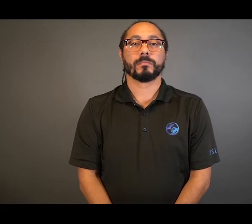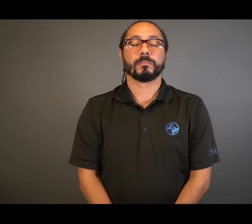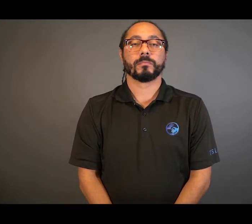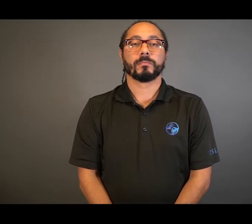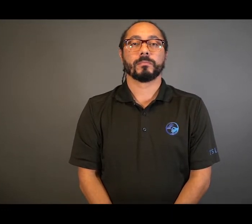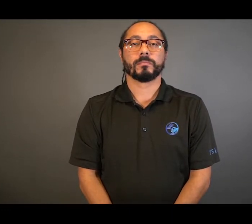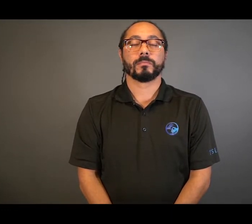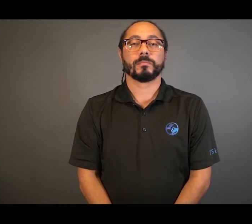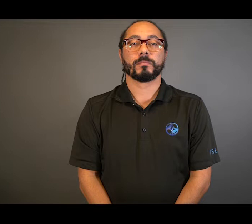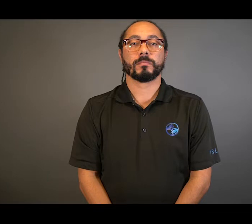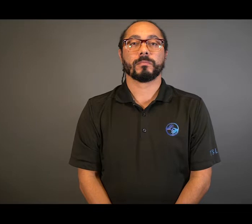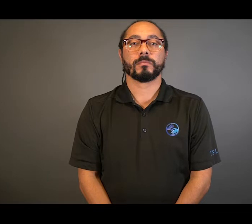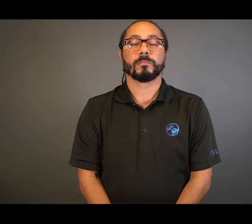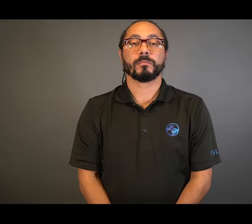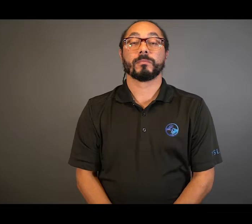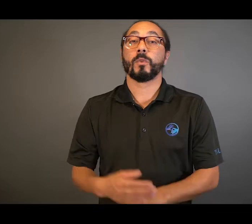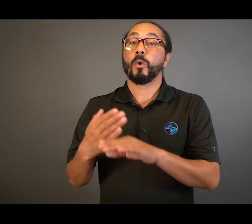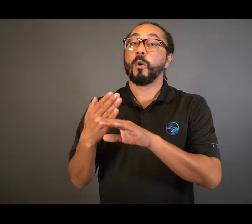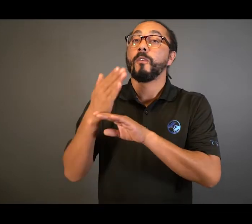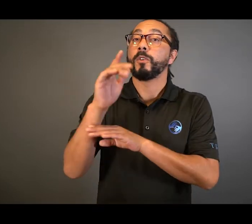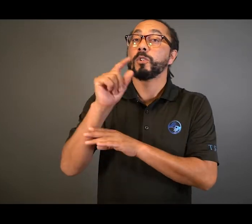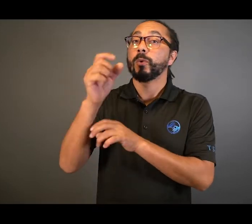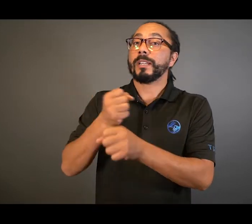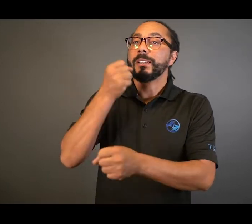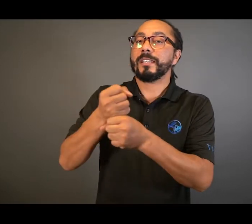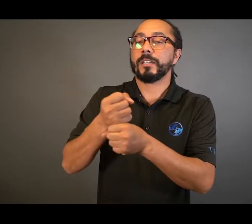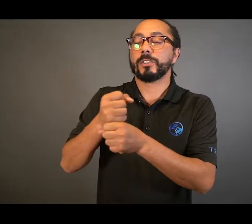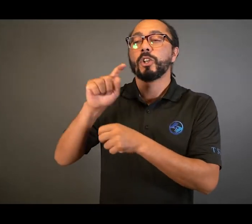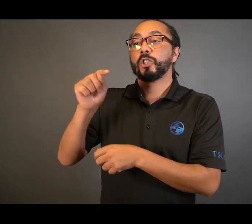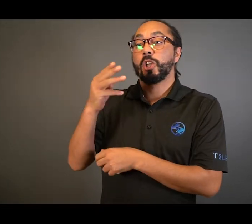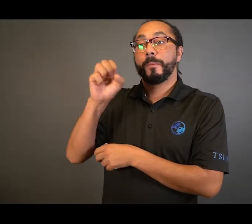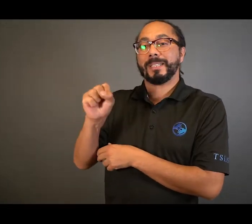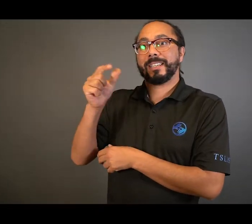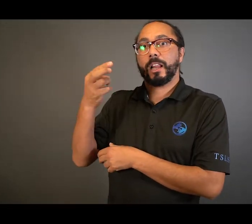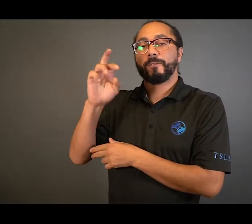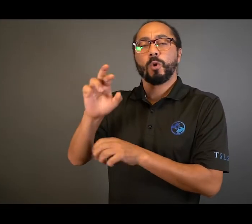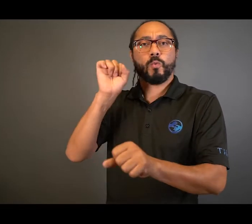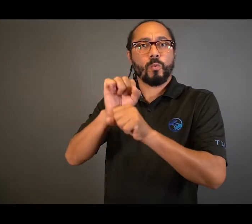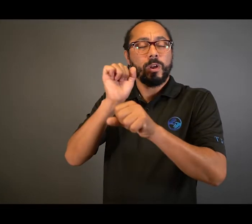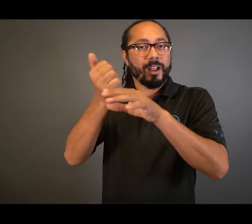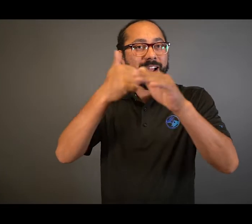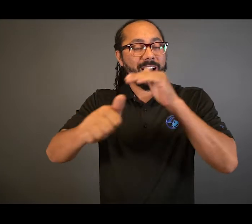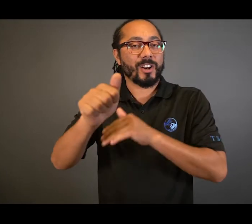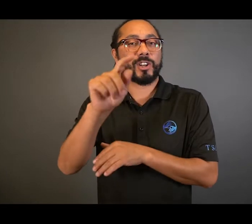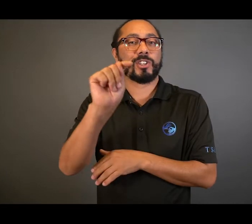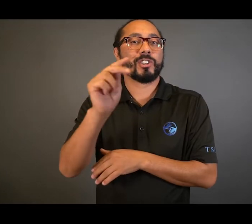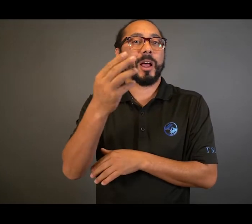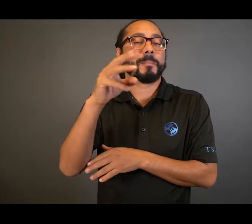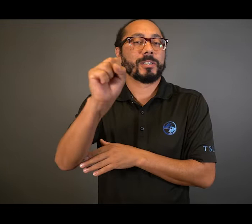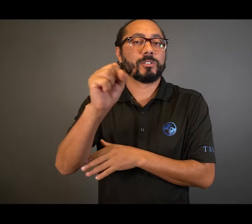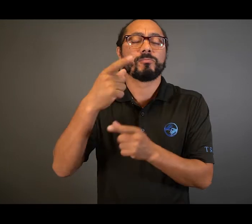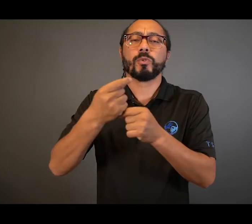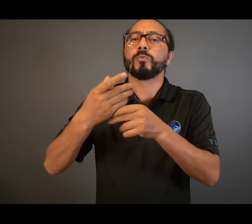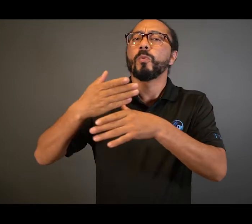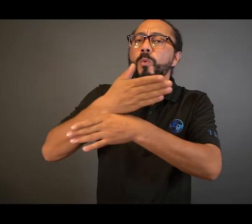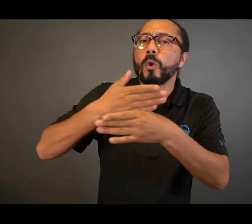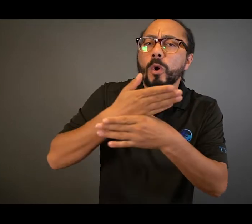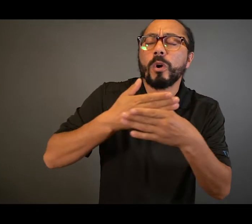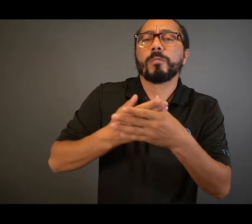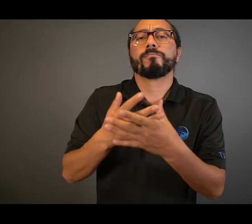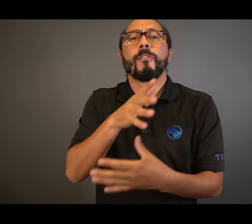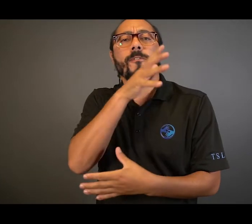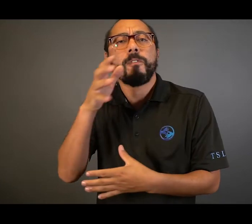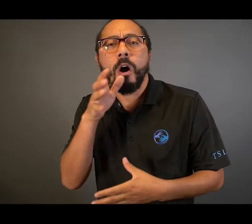A black and white sketch of a black woman. For over 20 years, Joshua Glover worked for Thomas Montgomery, cutting wood,